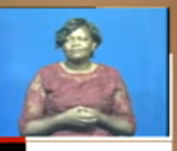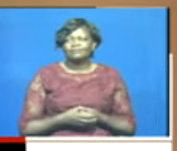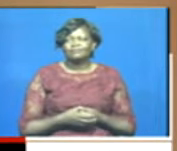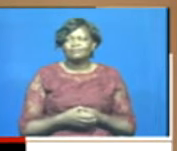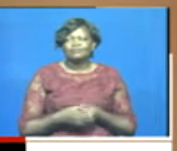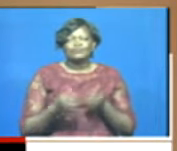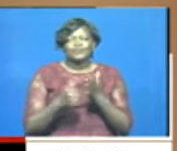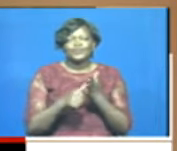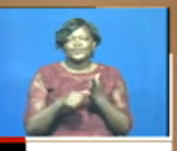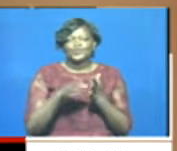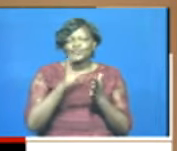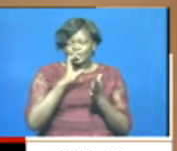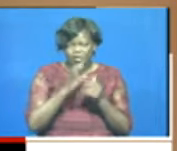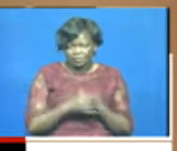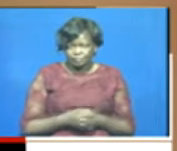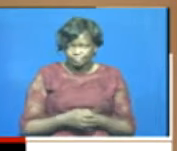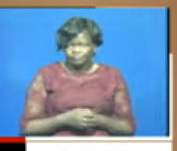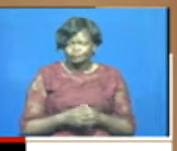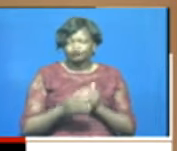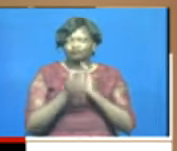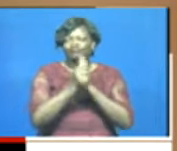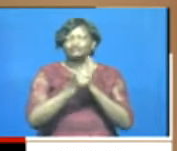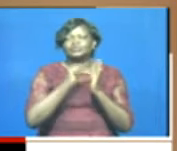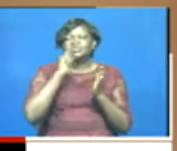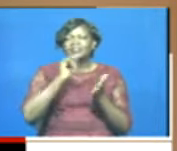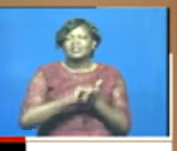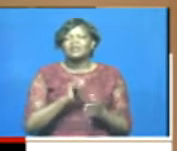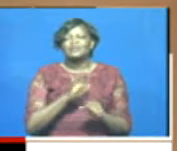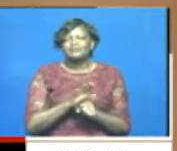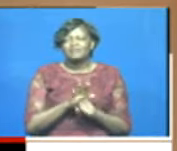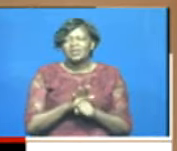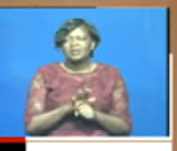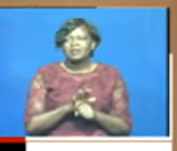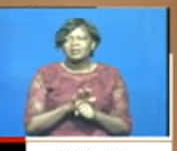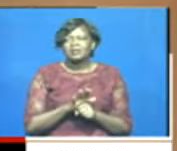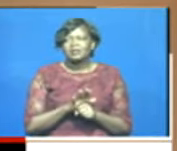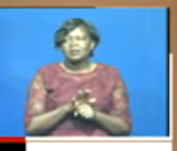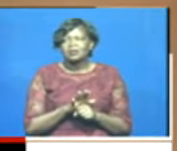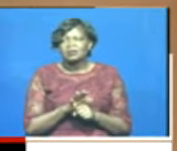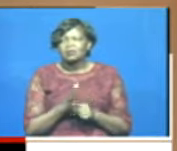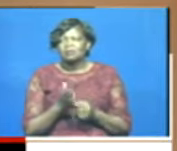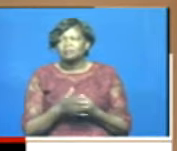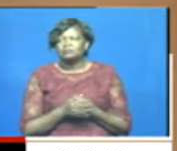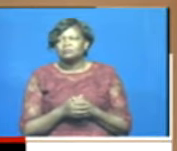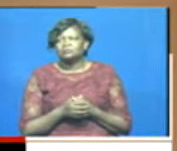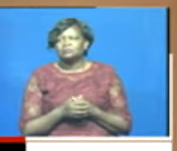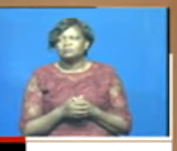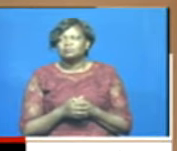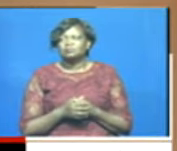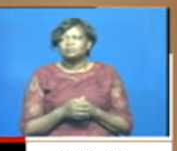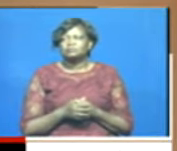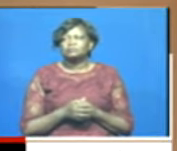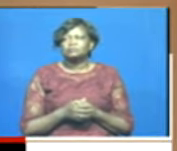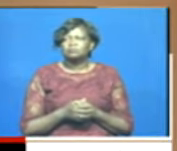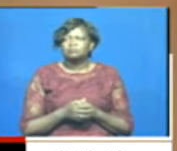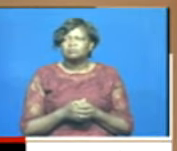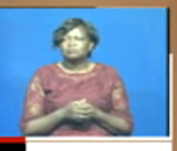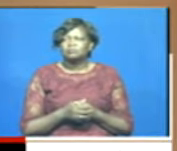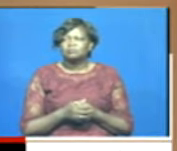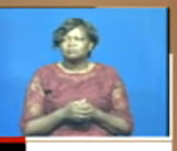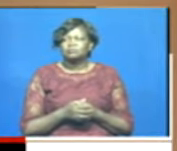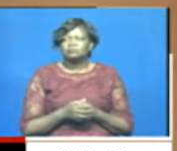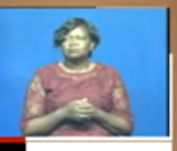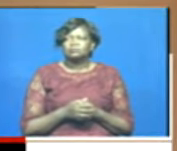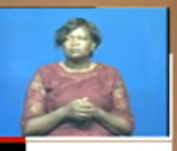levels. Experts are warning that millions of subsistent and artisanal, that is, are most affected,